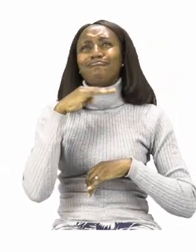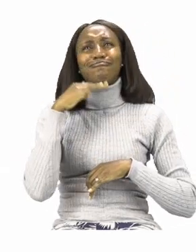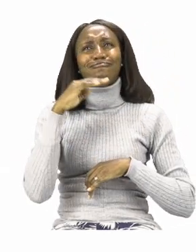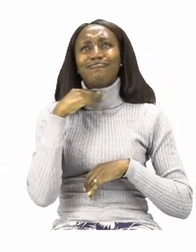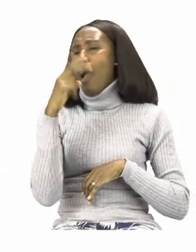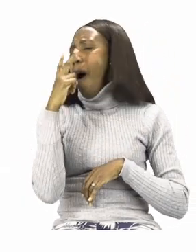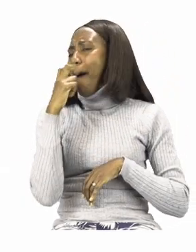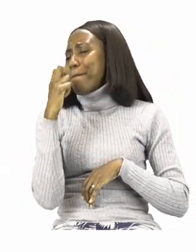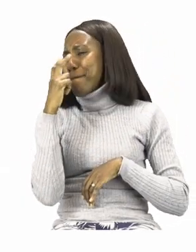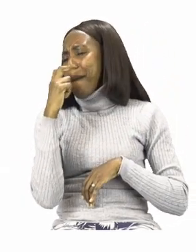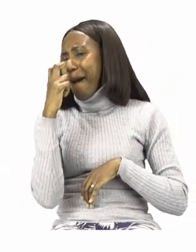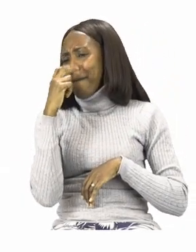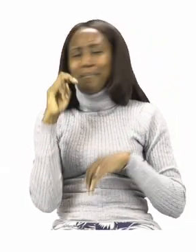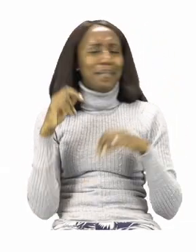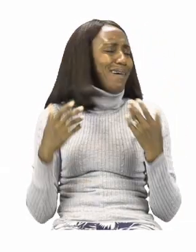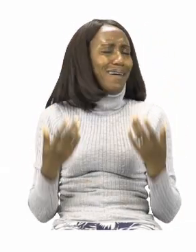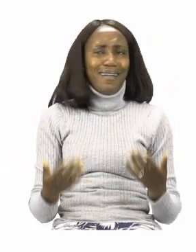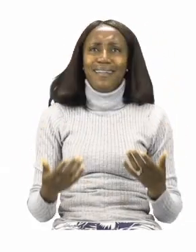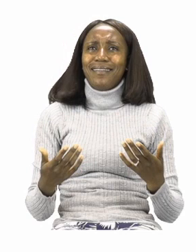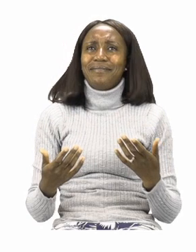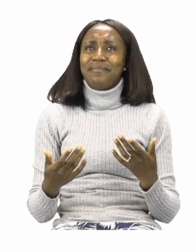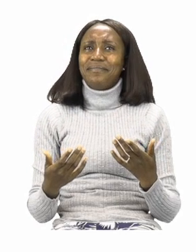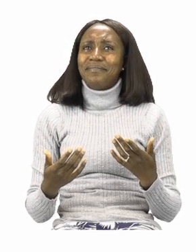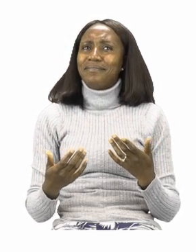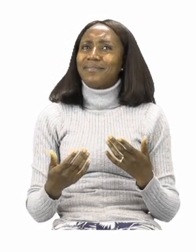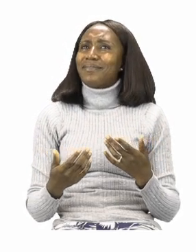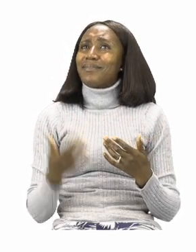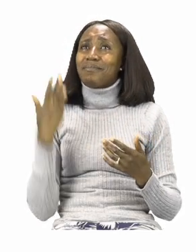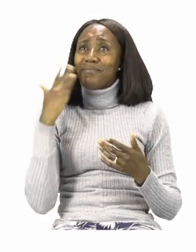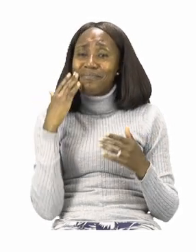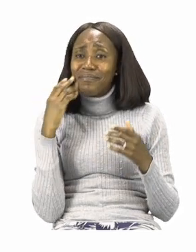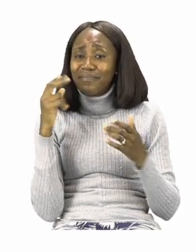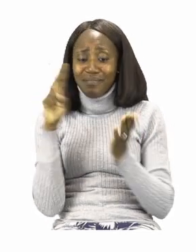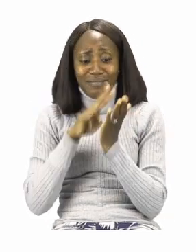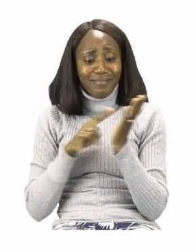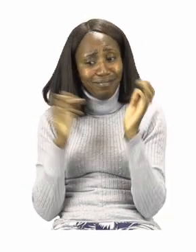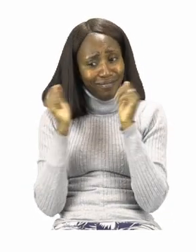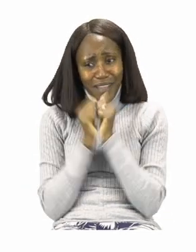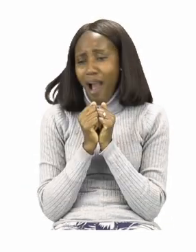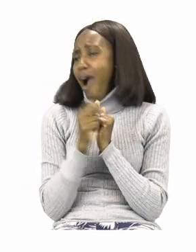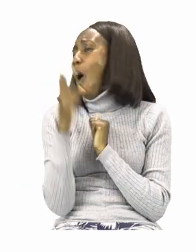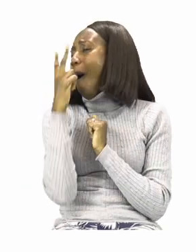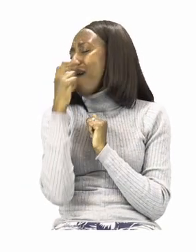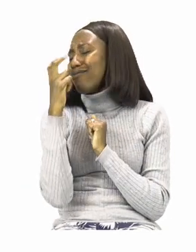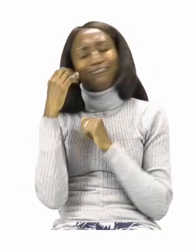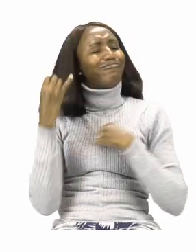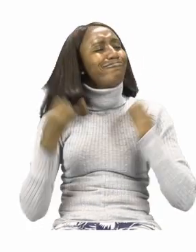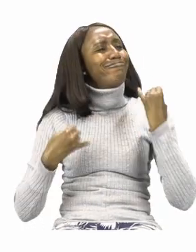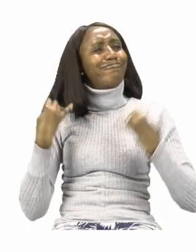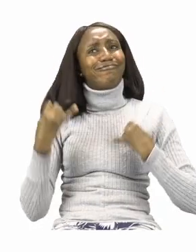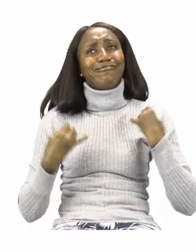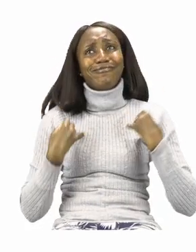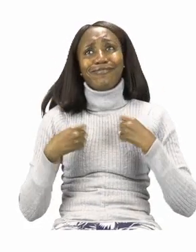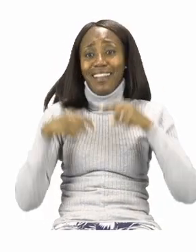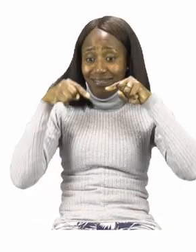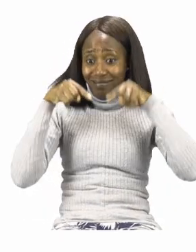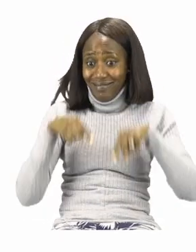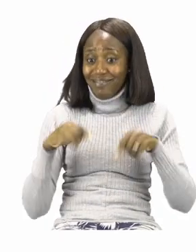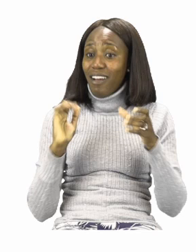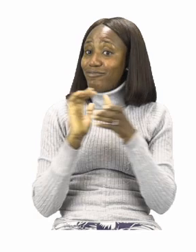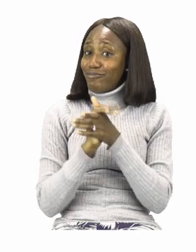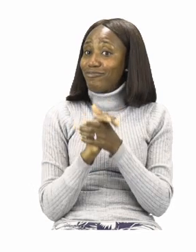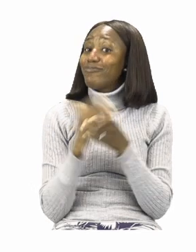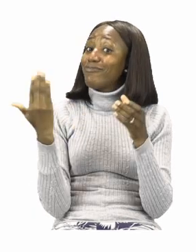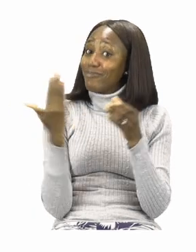fun together. It is fun to read with someone. I made a new friend